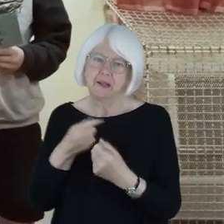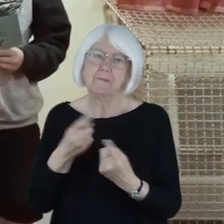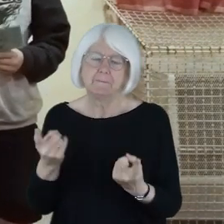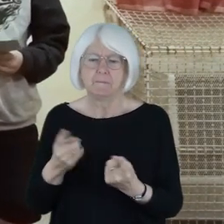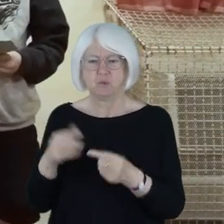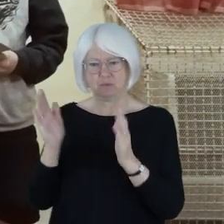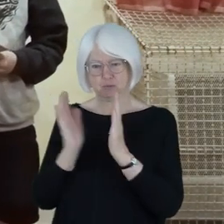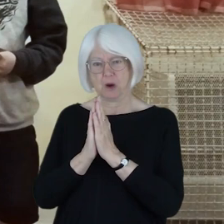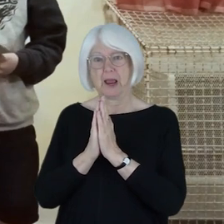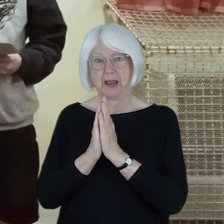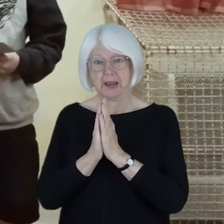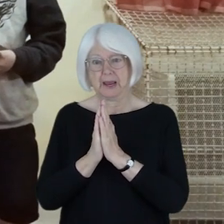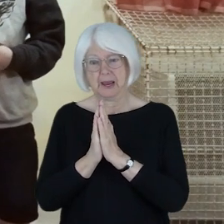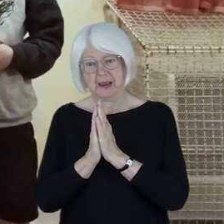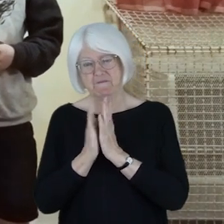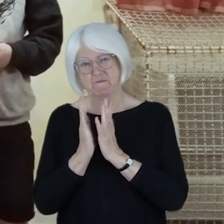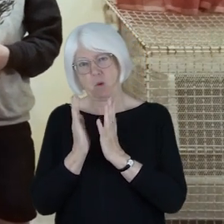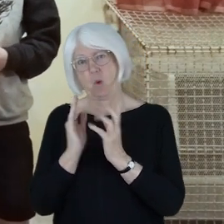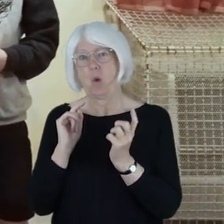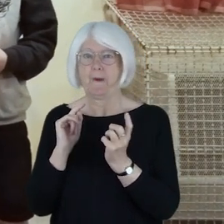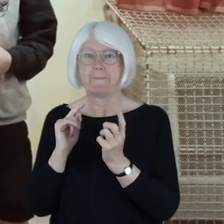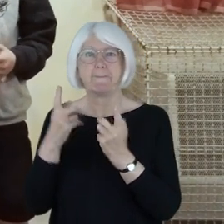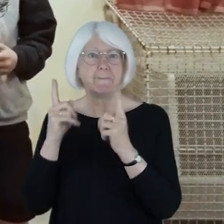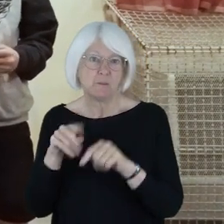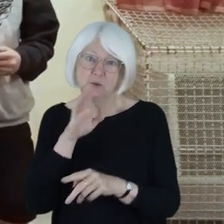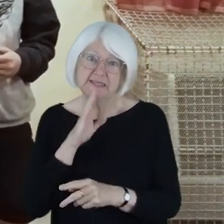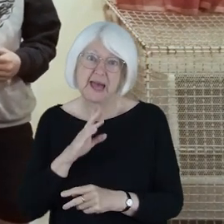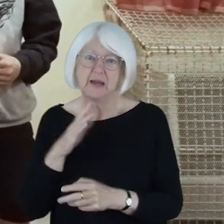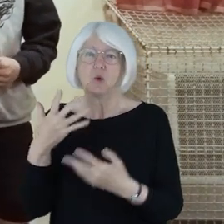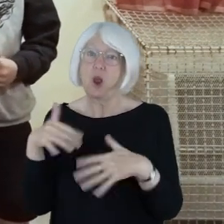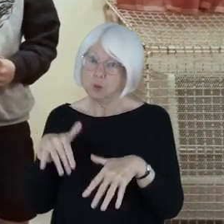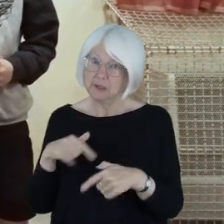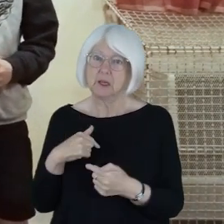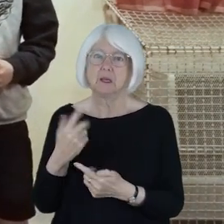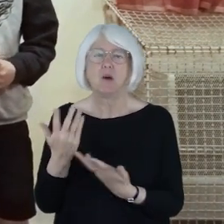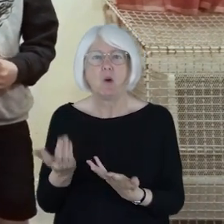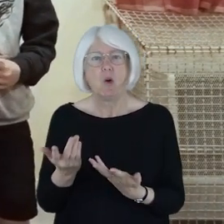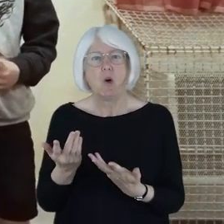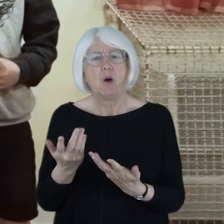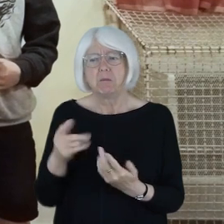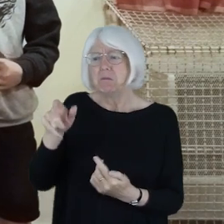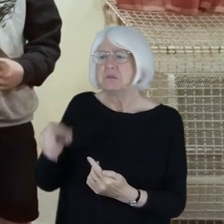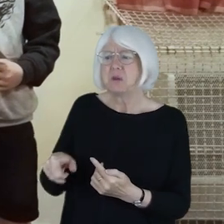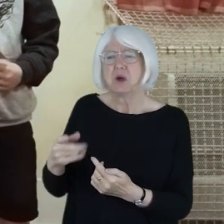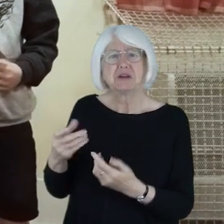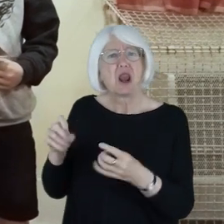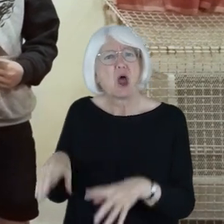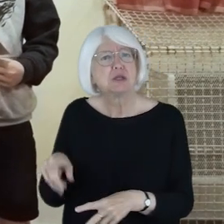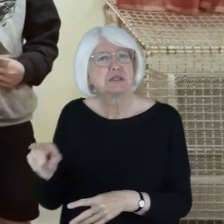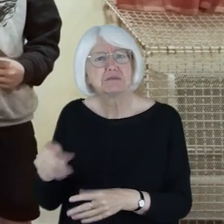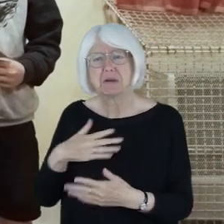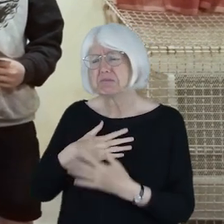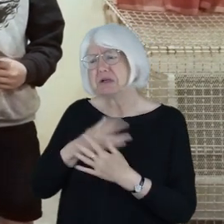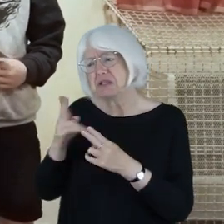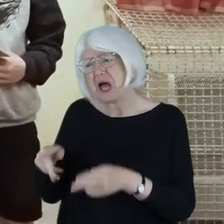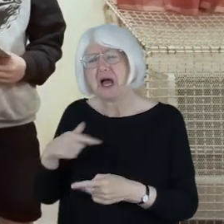pray for people who are sad or lonely or who have lost someone they love. Please give them